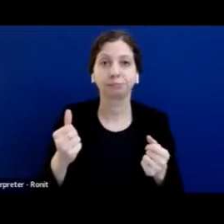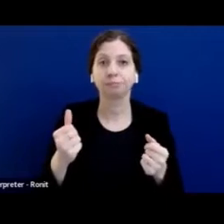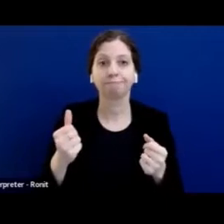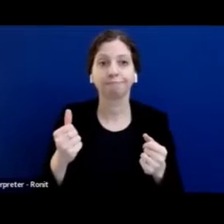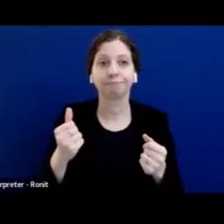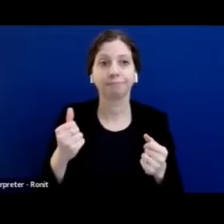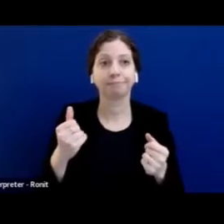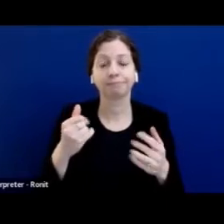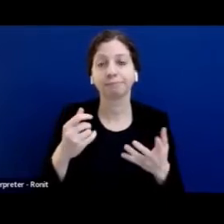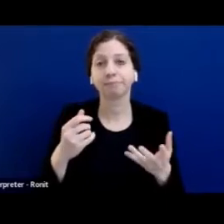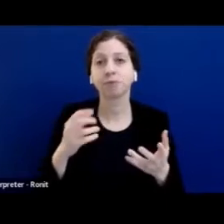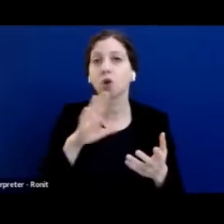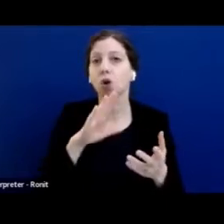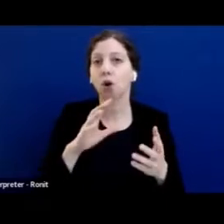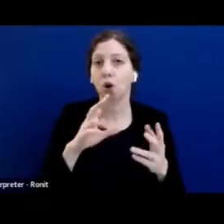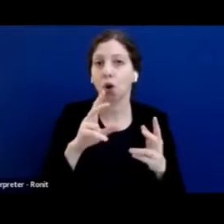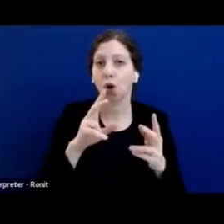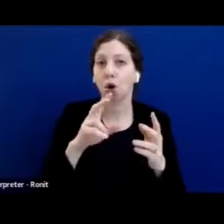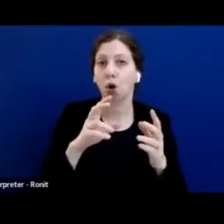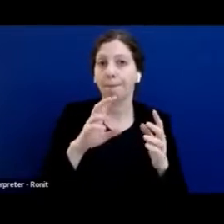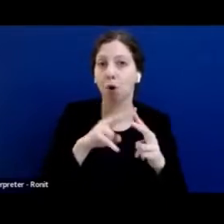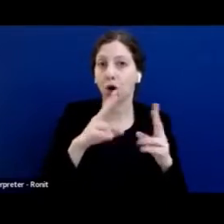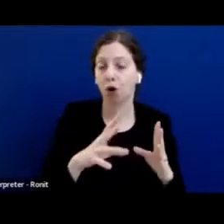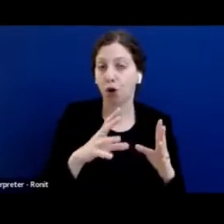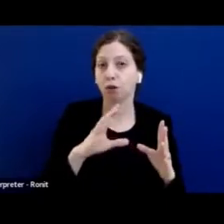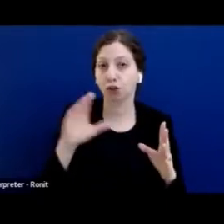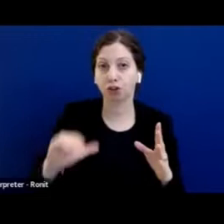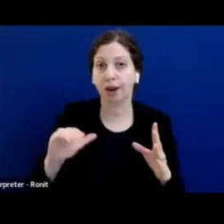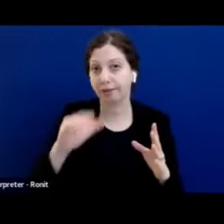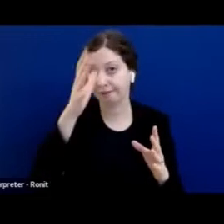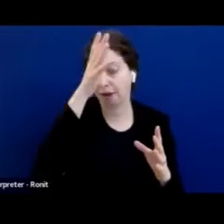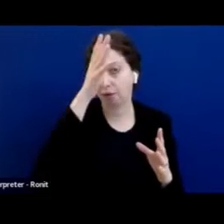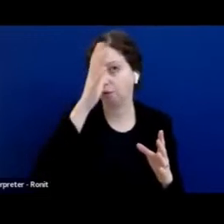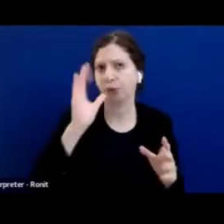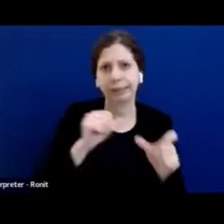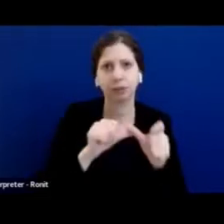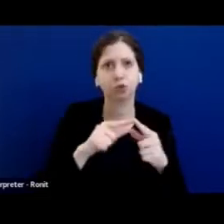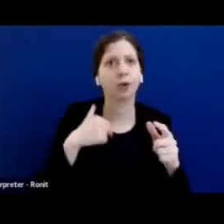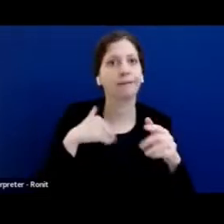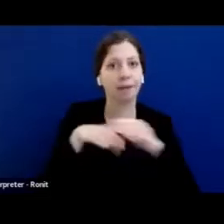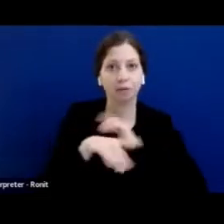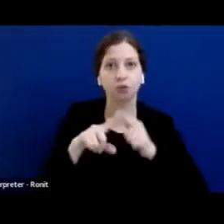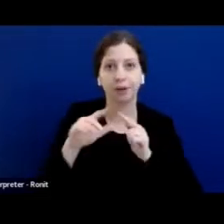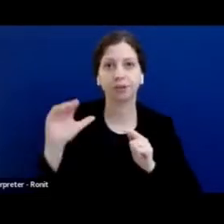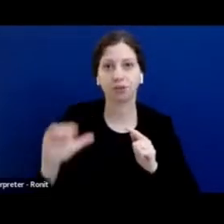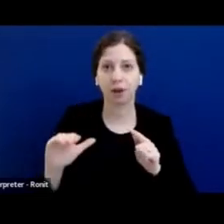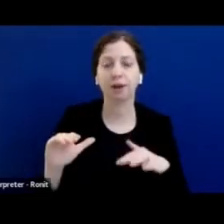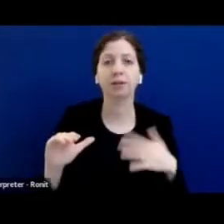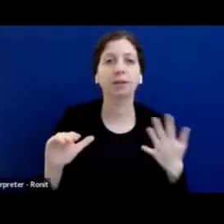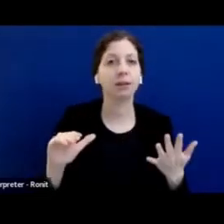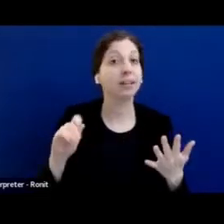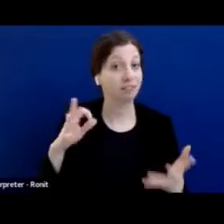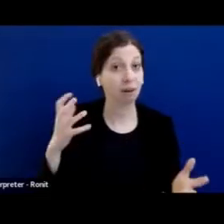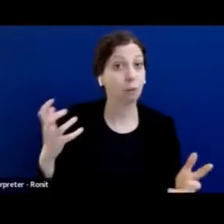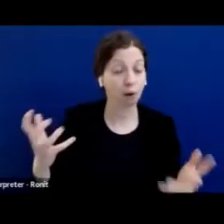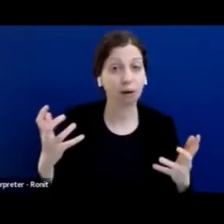if her partner was her child's father would have continued to have access to that child, most likely, if they wanted